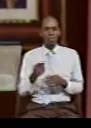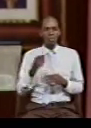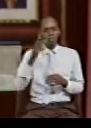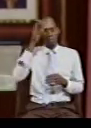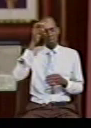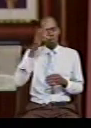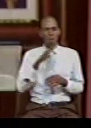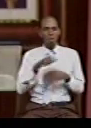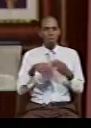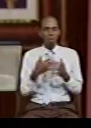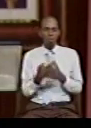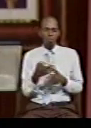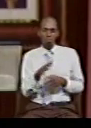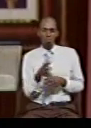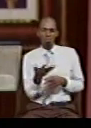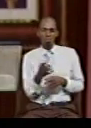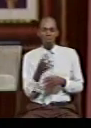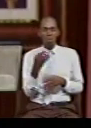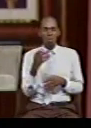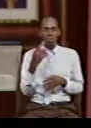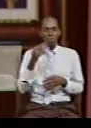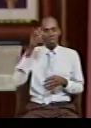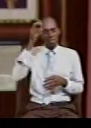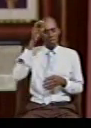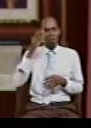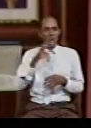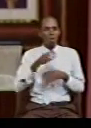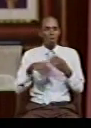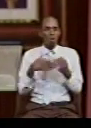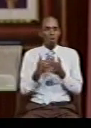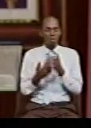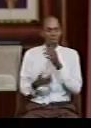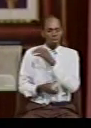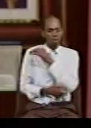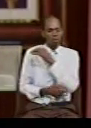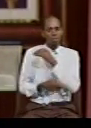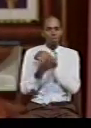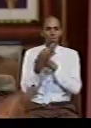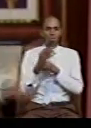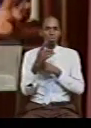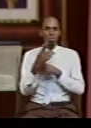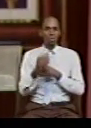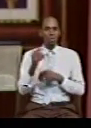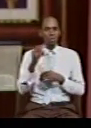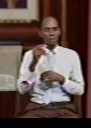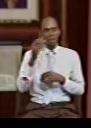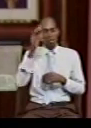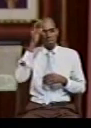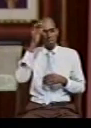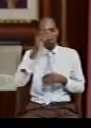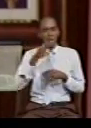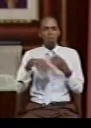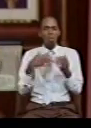of the devil, all the temptations of the devil, all the